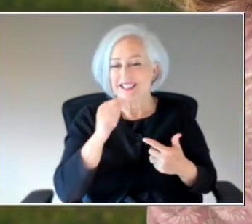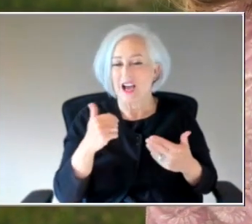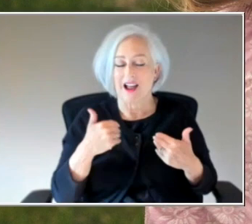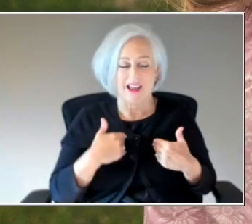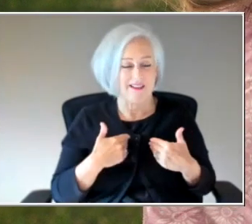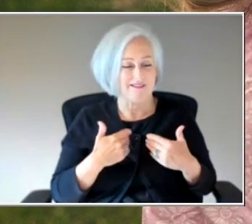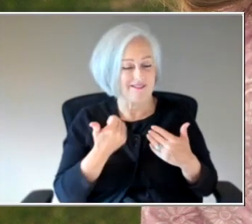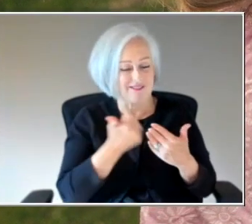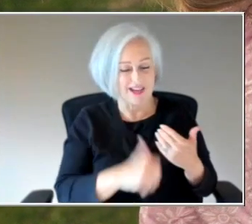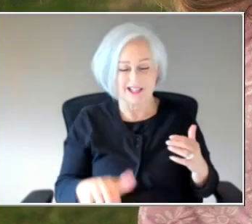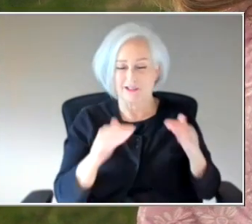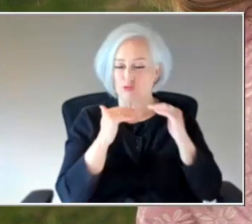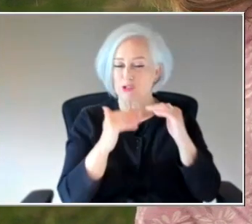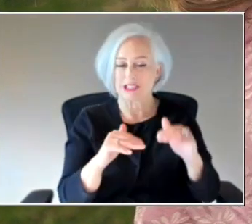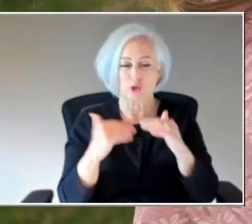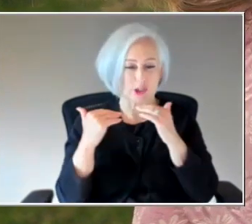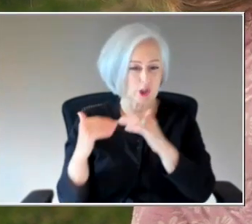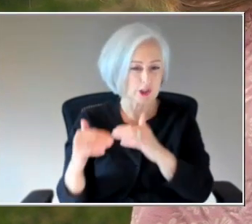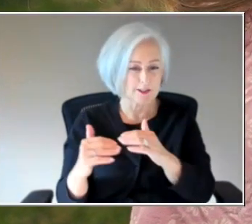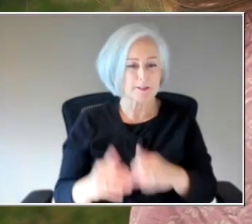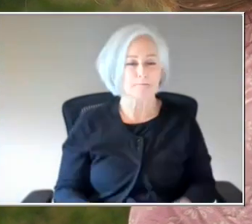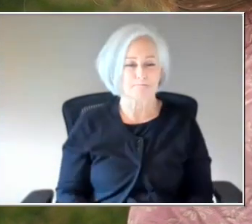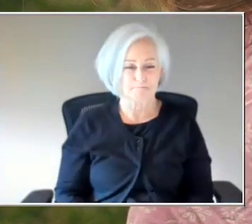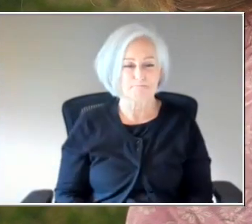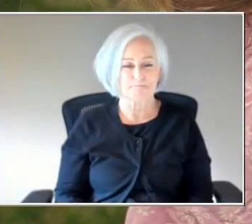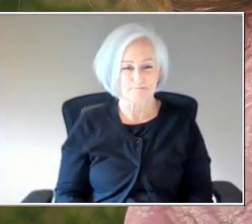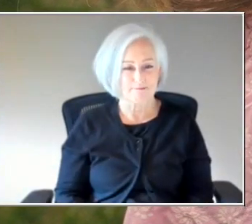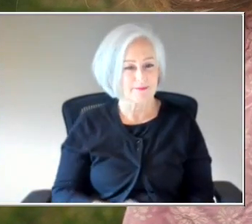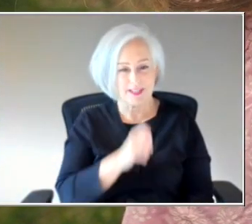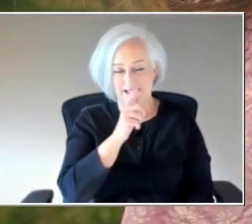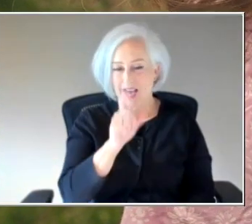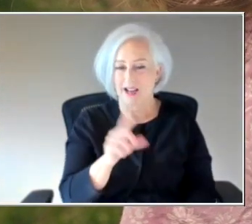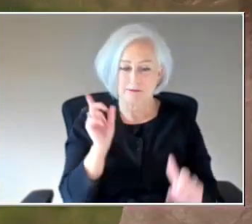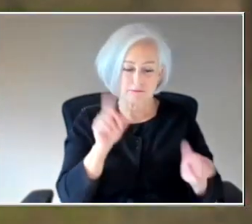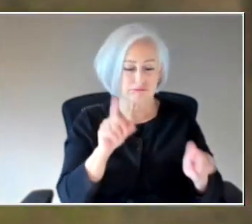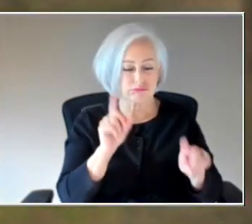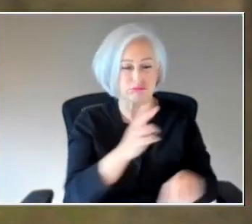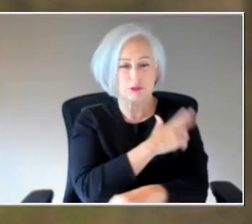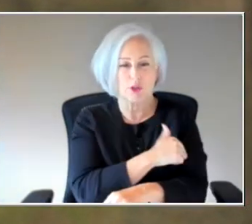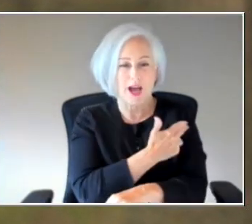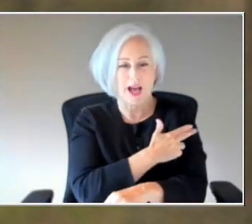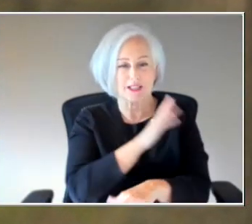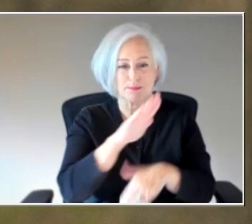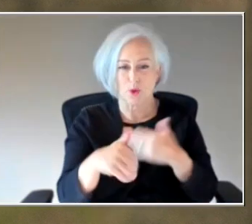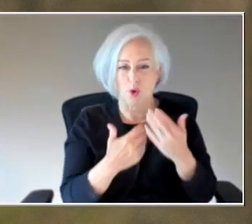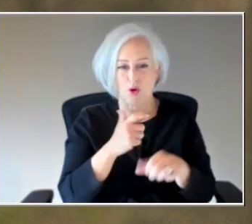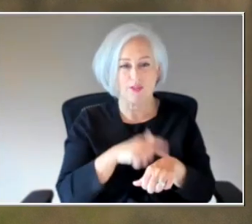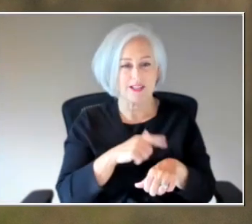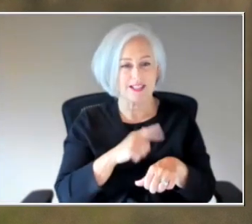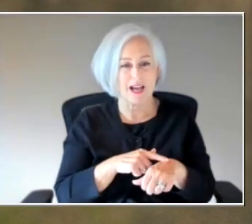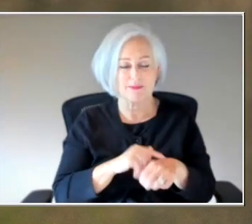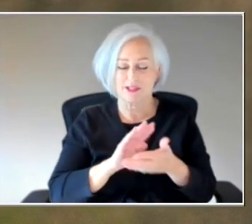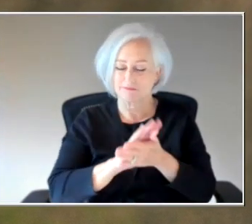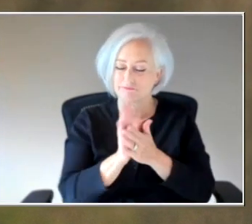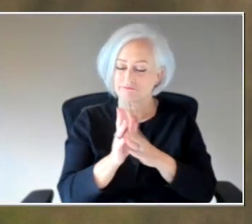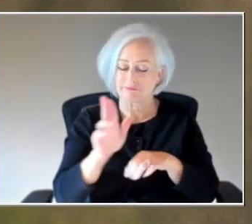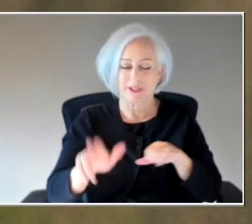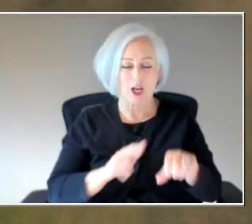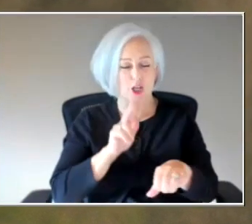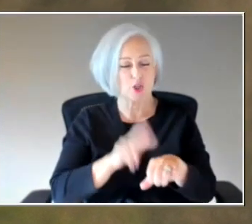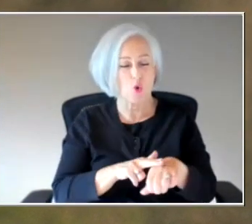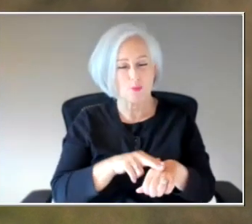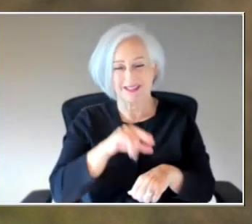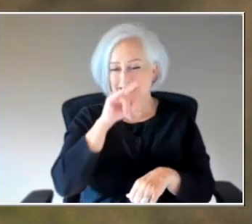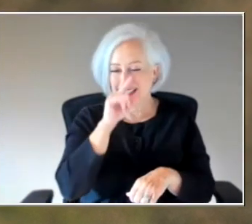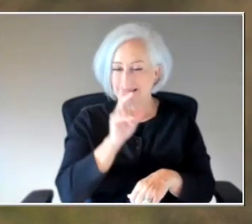on anything and have to go to the hospital all the time. Just back to being a normal kid, normal 3-year-old